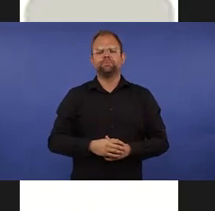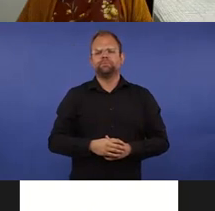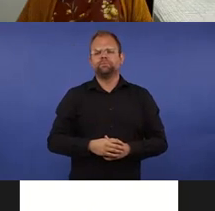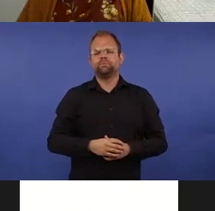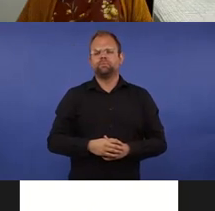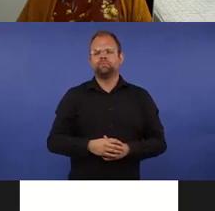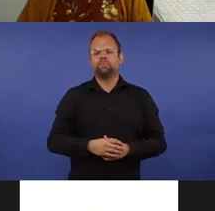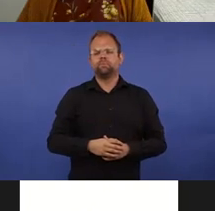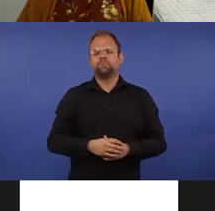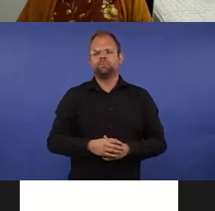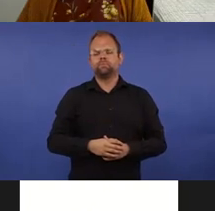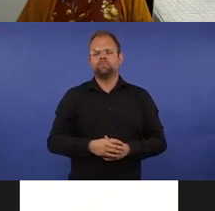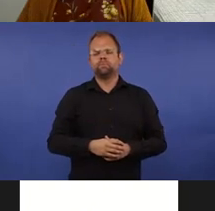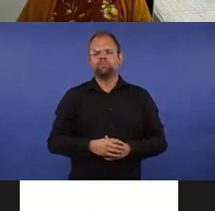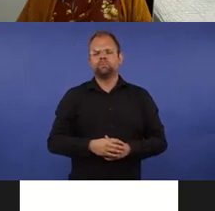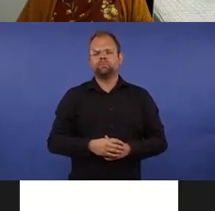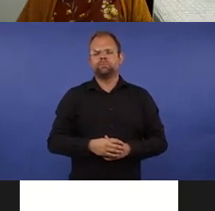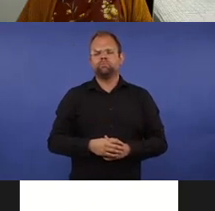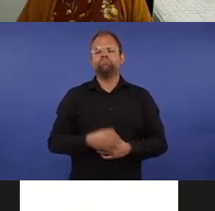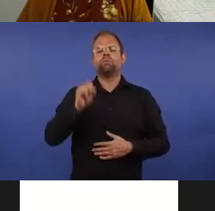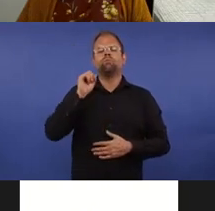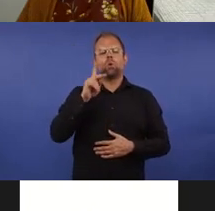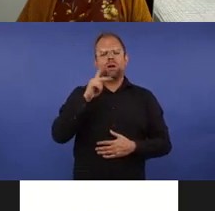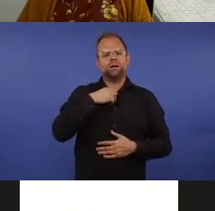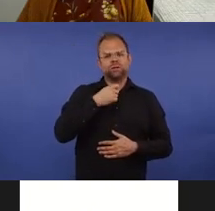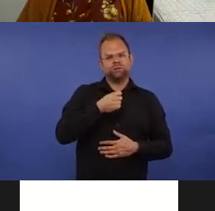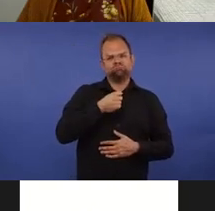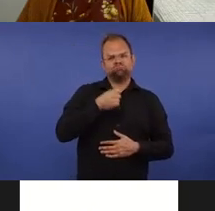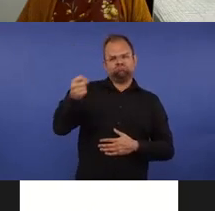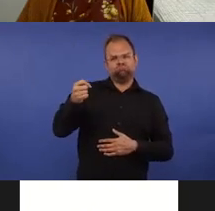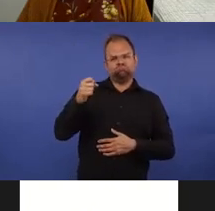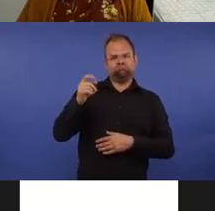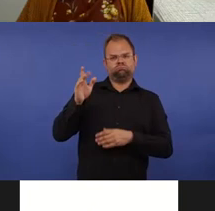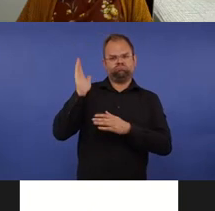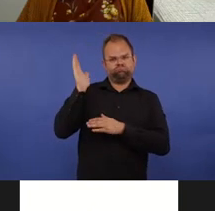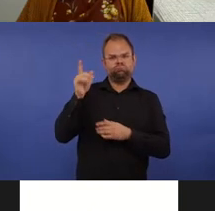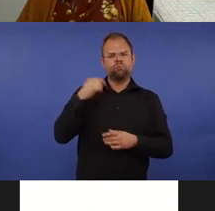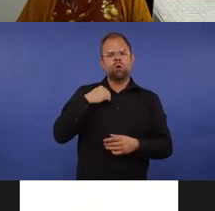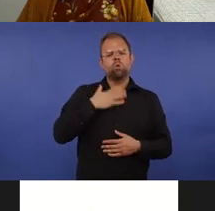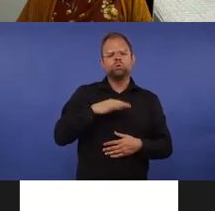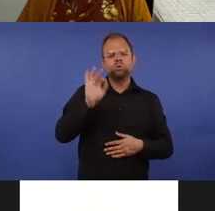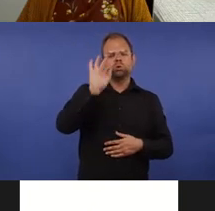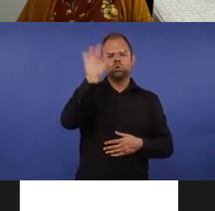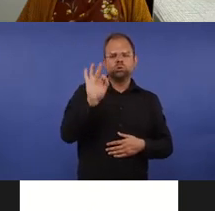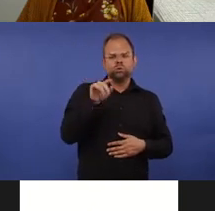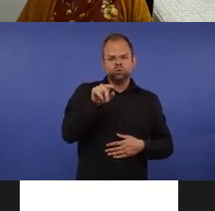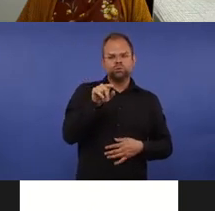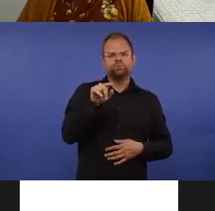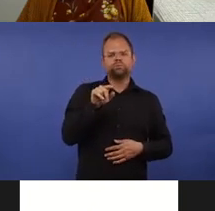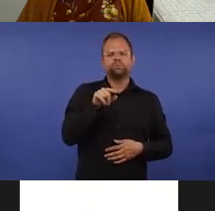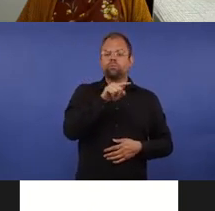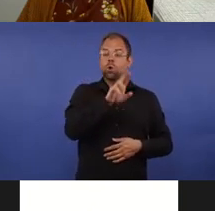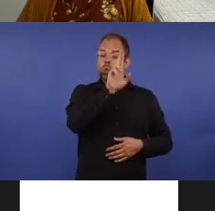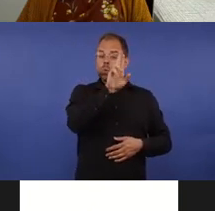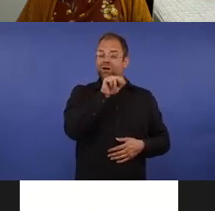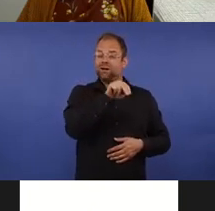the United Nations can support the civil society. And another question was, what can donors do to